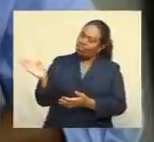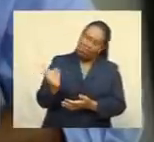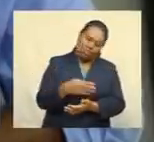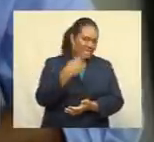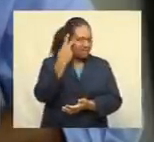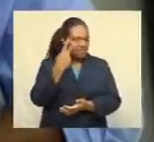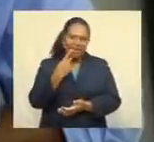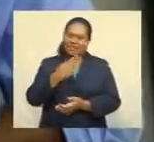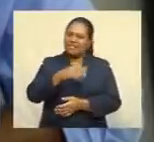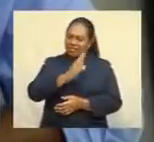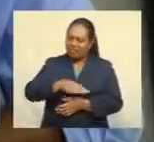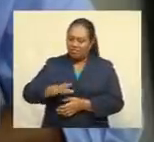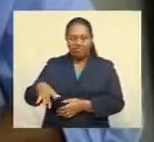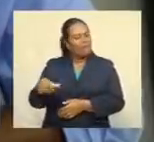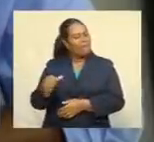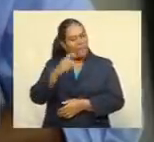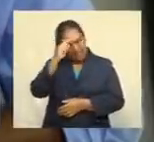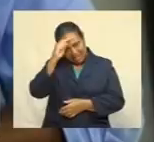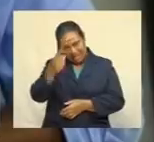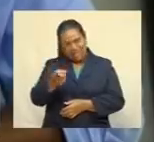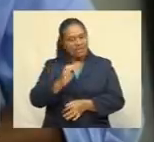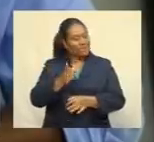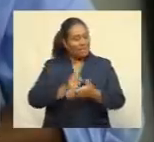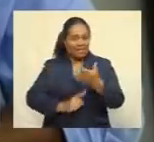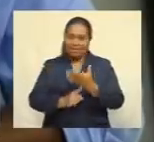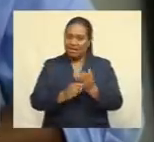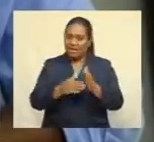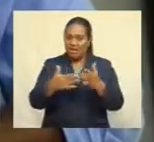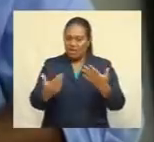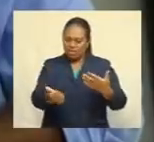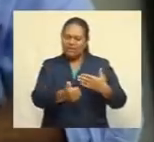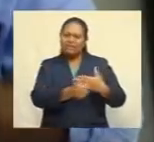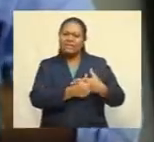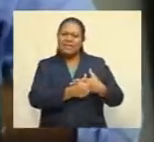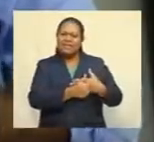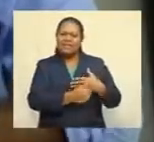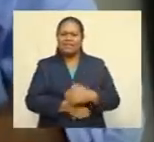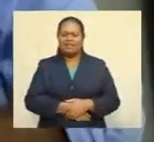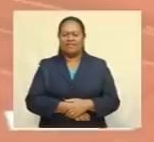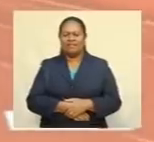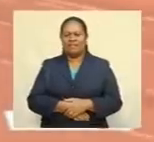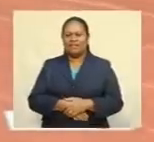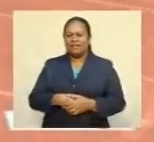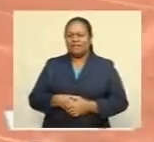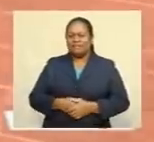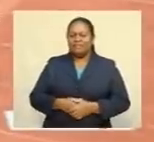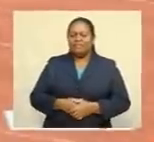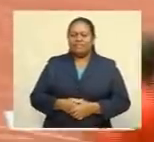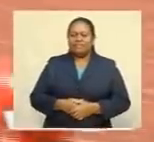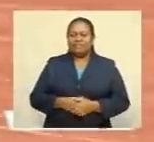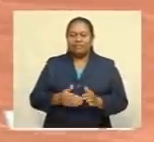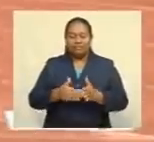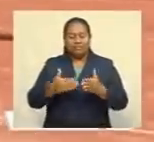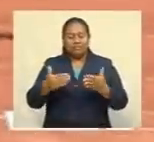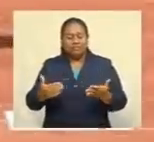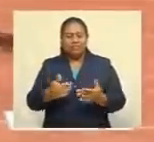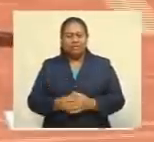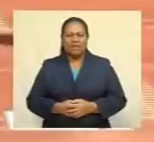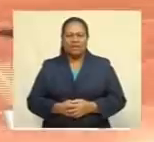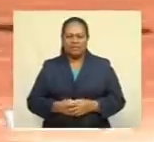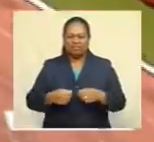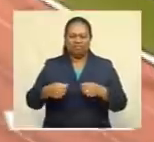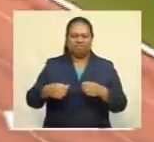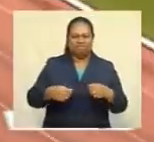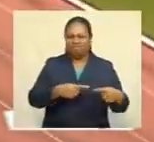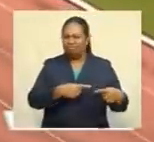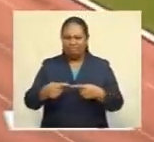and child will understand what we're trying to do. We're trying to safeguard lives here. We're trying to fight the unseen enemy, which has been battling around the world.